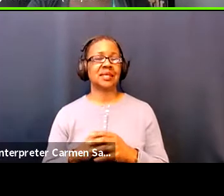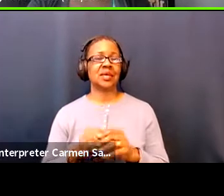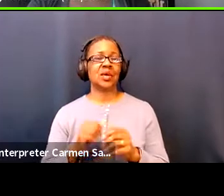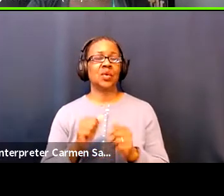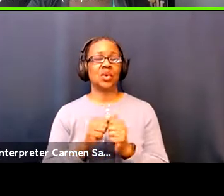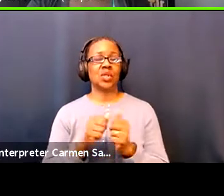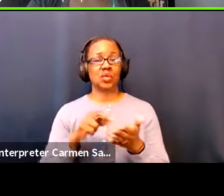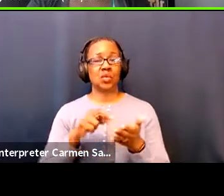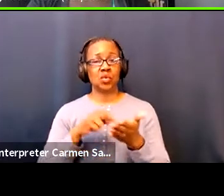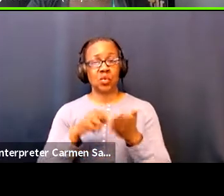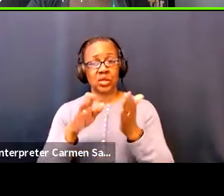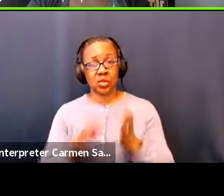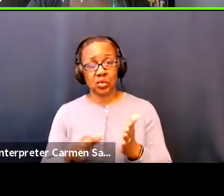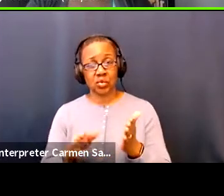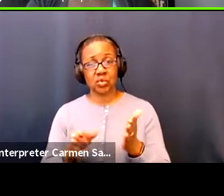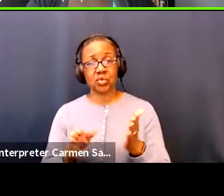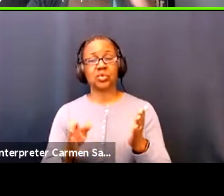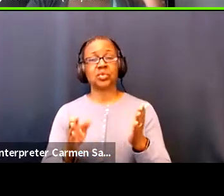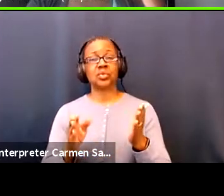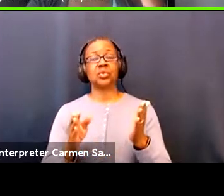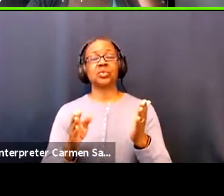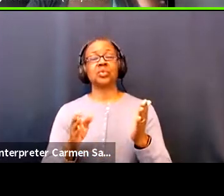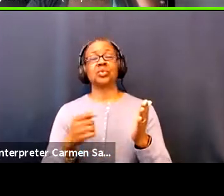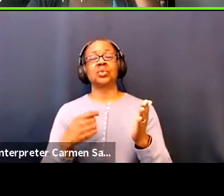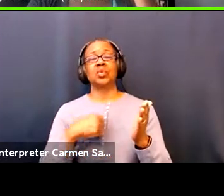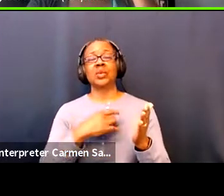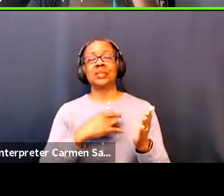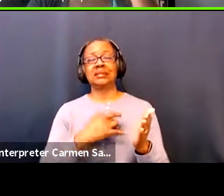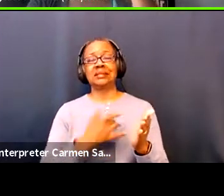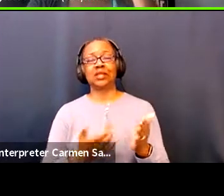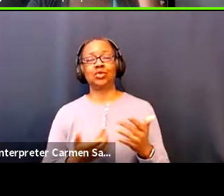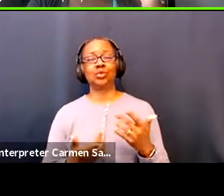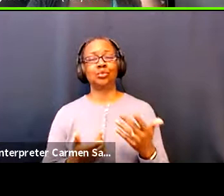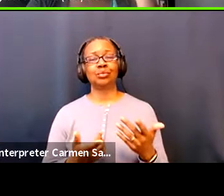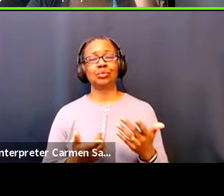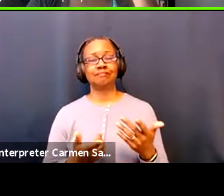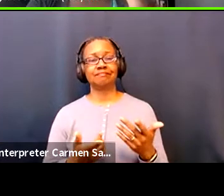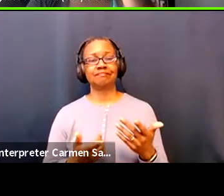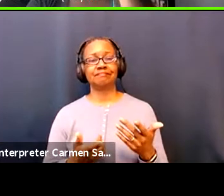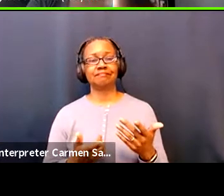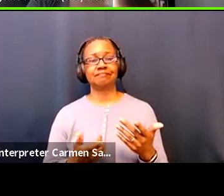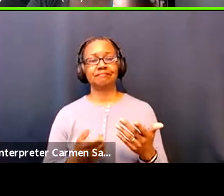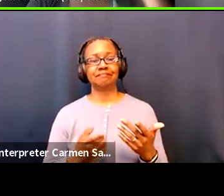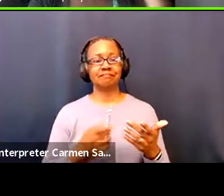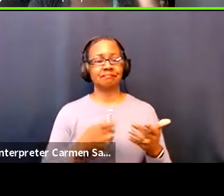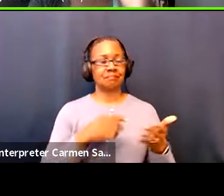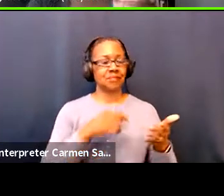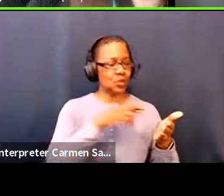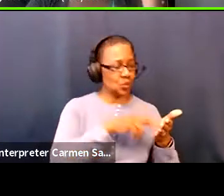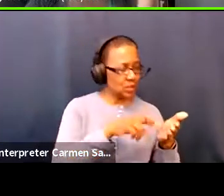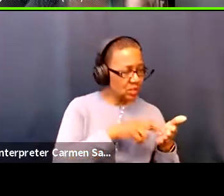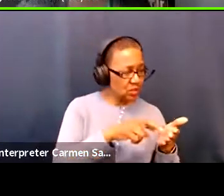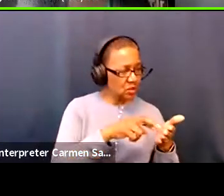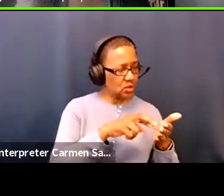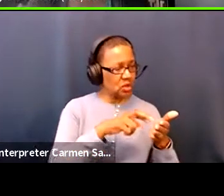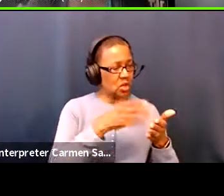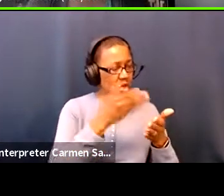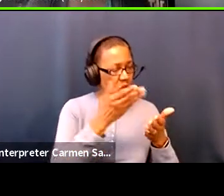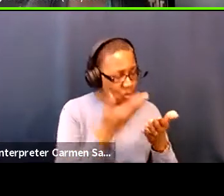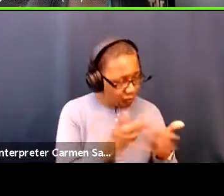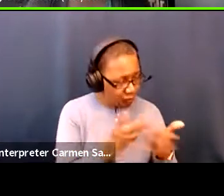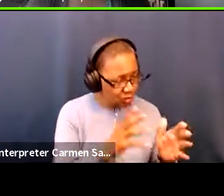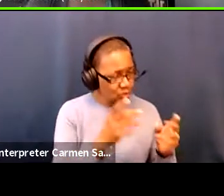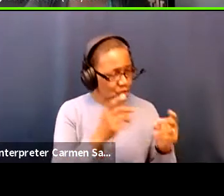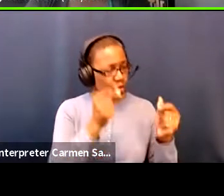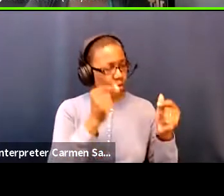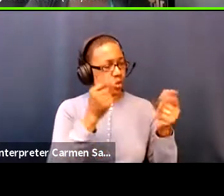there's a tendency to do a study, do it quickly, get the results, try to get it